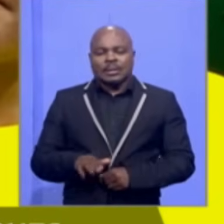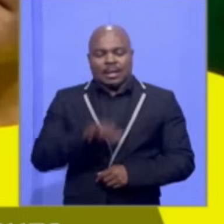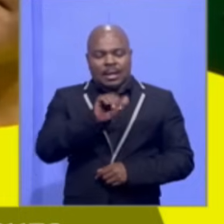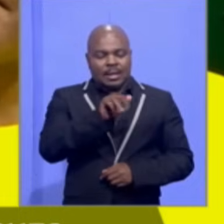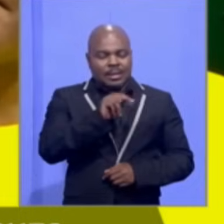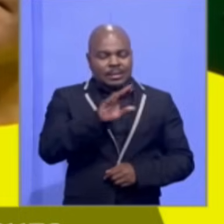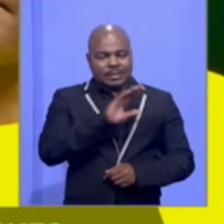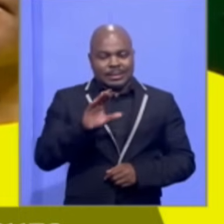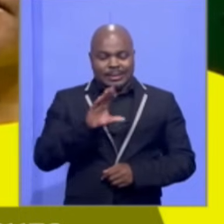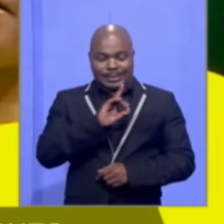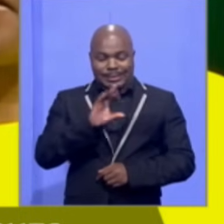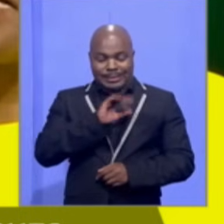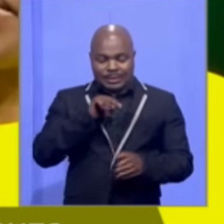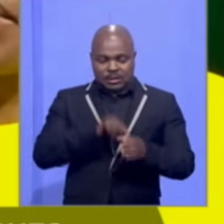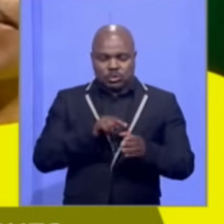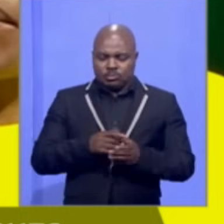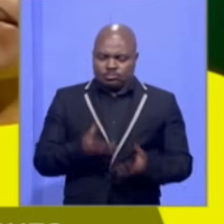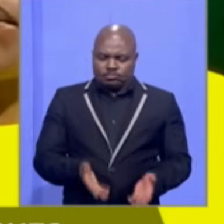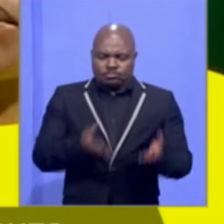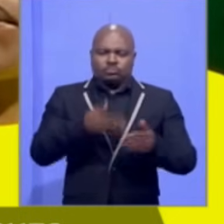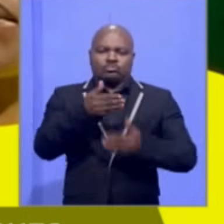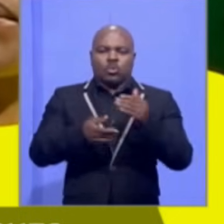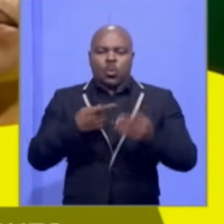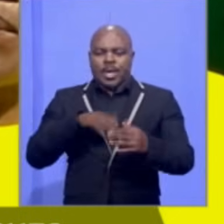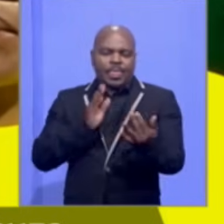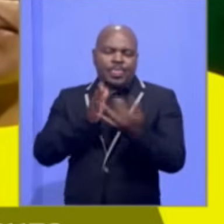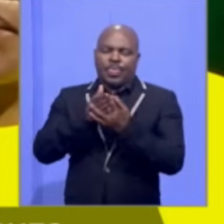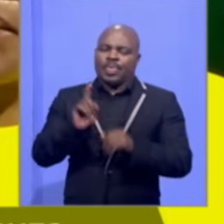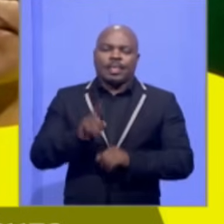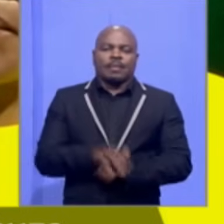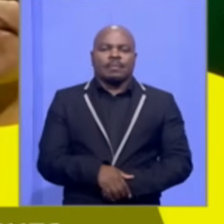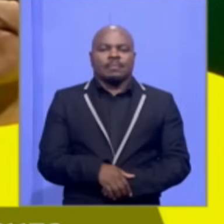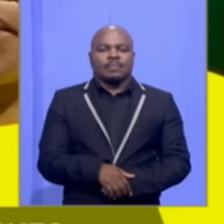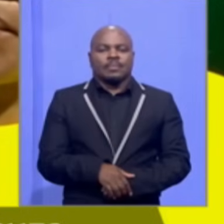the ANC to deal with the matter without our interference.